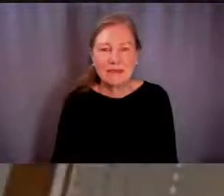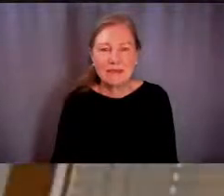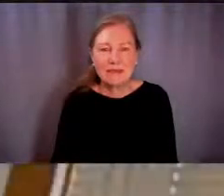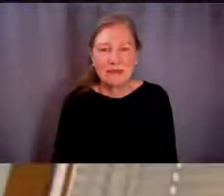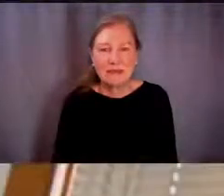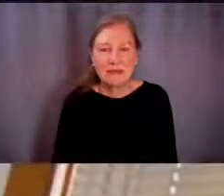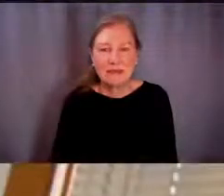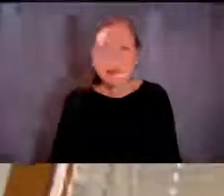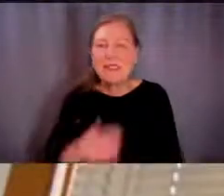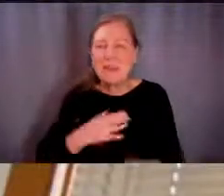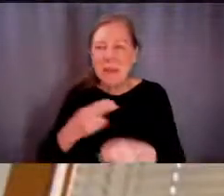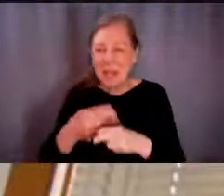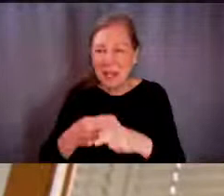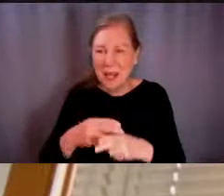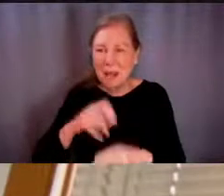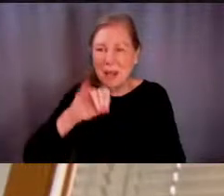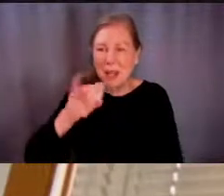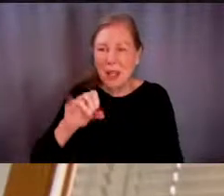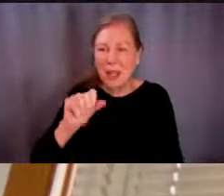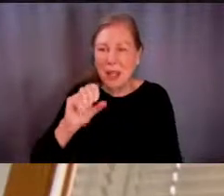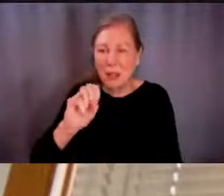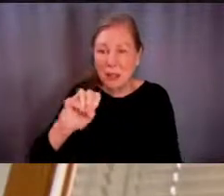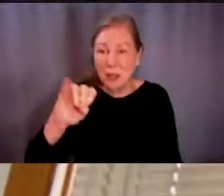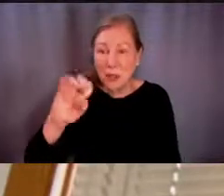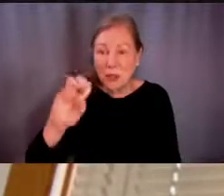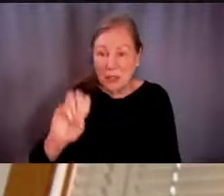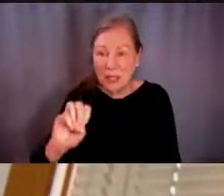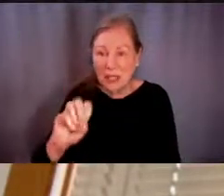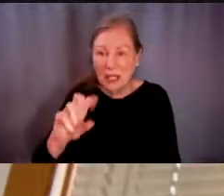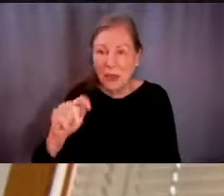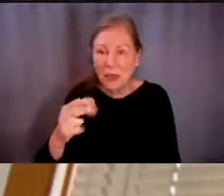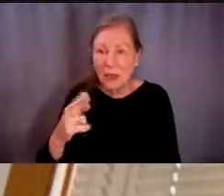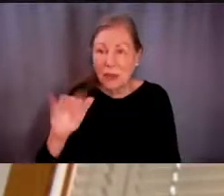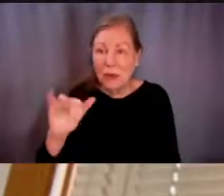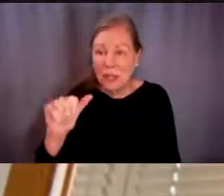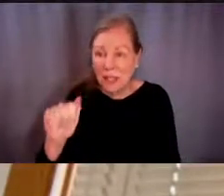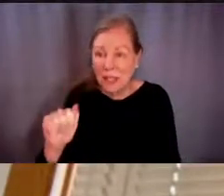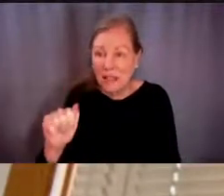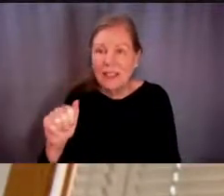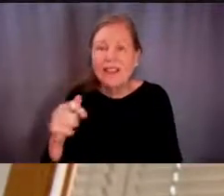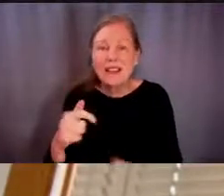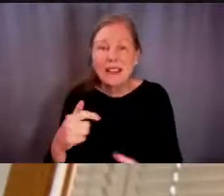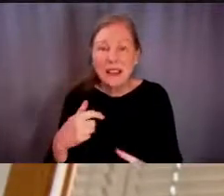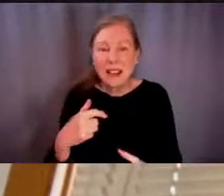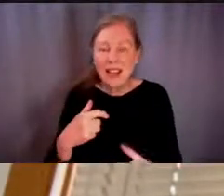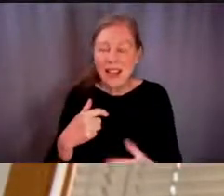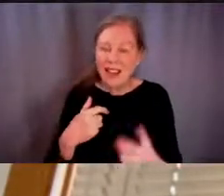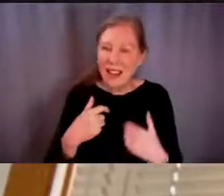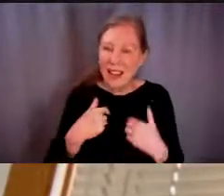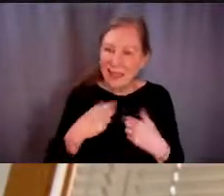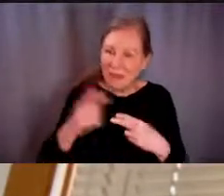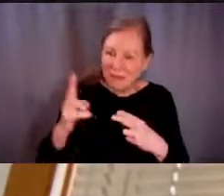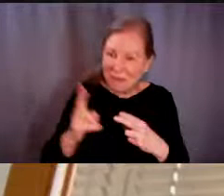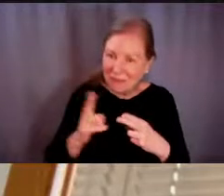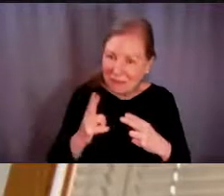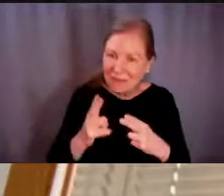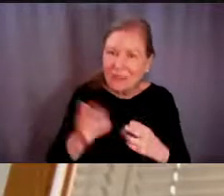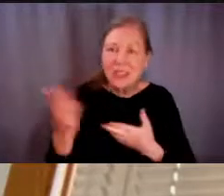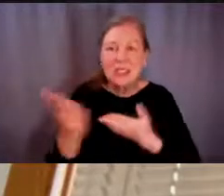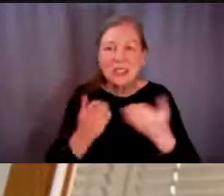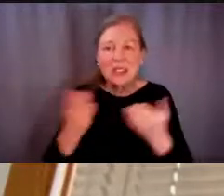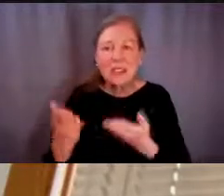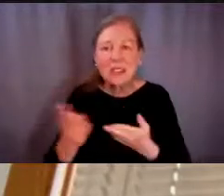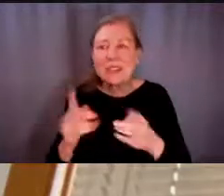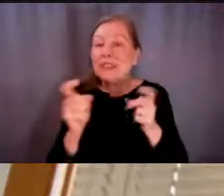My name is Josie Thuya, and I have the privilege of serving as the Director of Children's